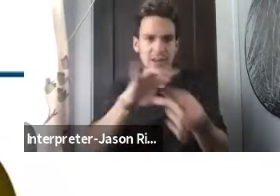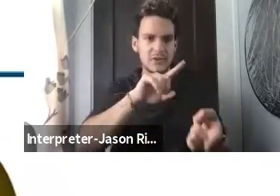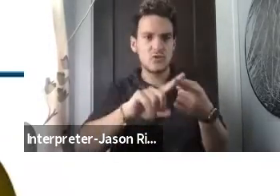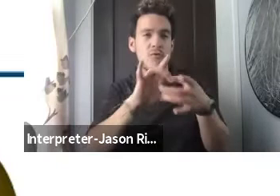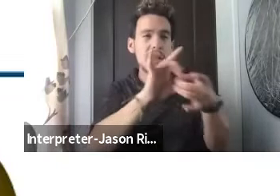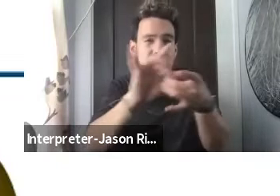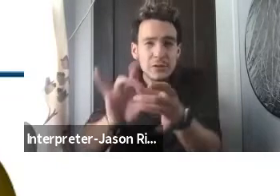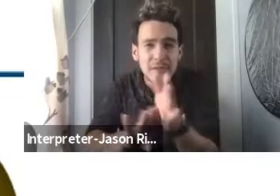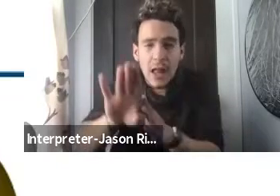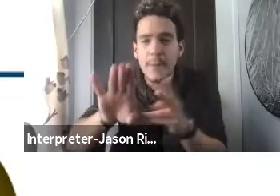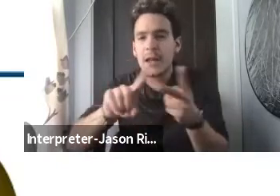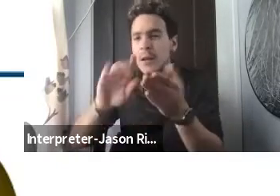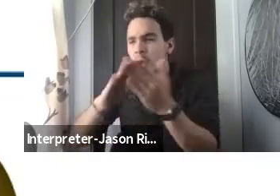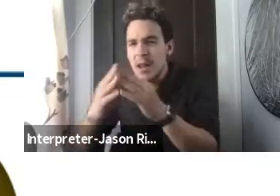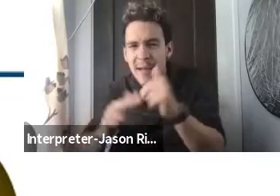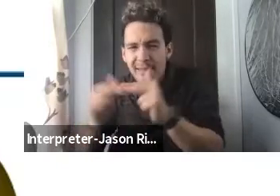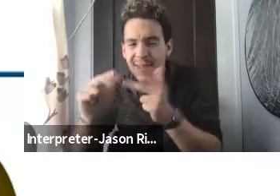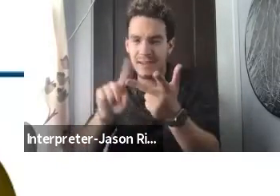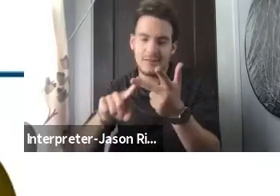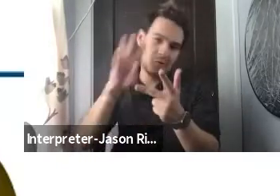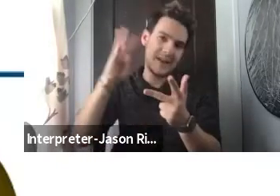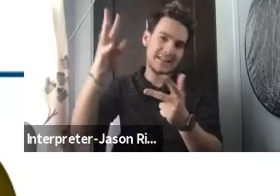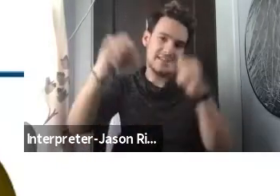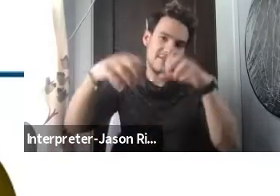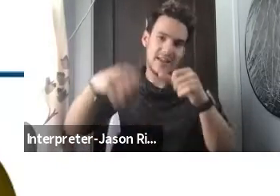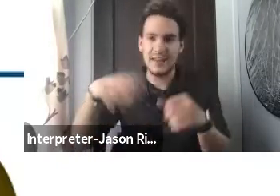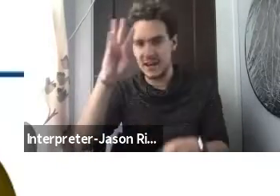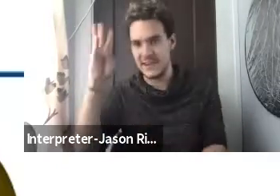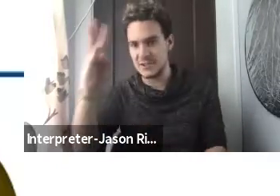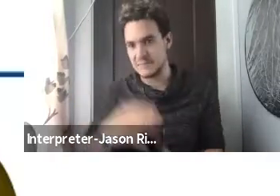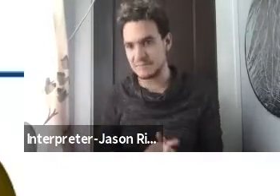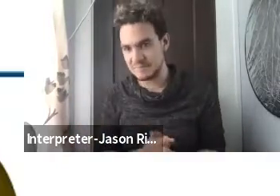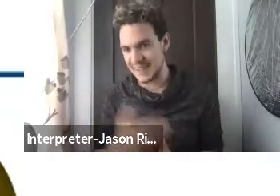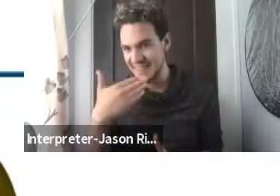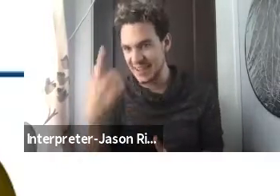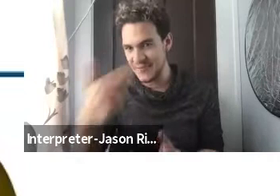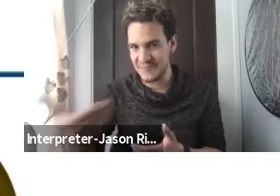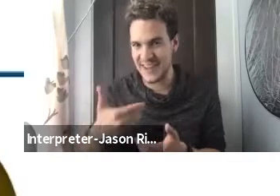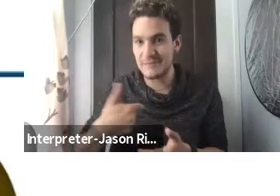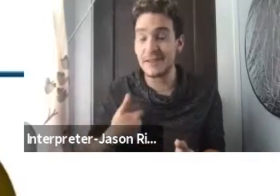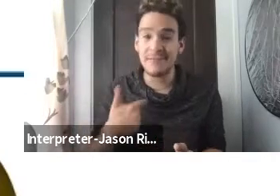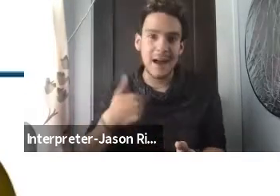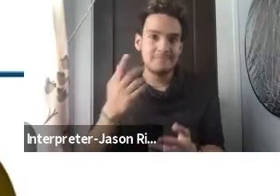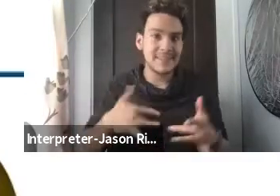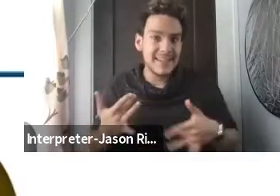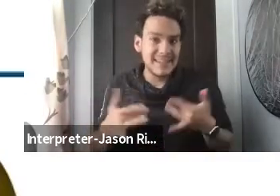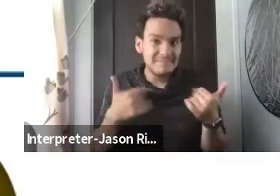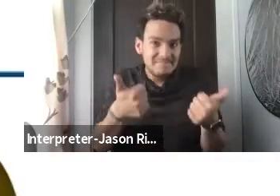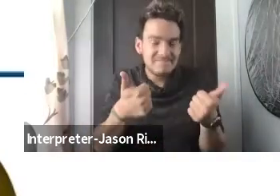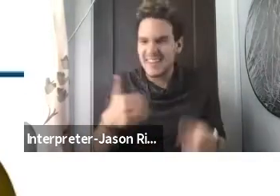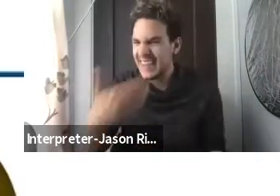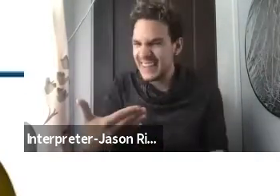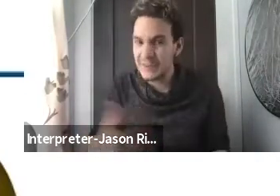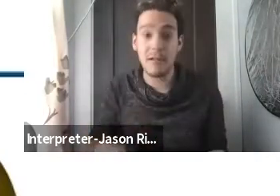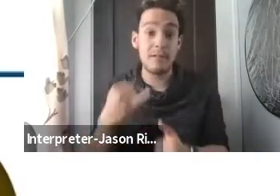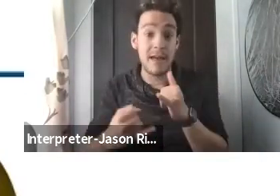relationship development, community building, and creativity and innovation. Thank you for inviting me. I look forward to it. Thanks, Shaul.